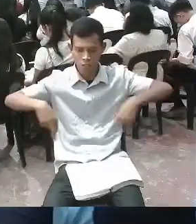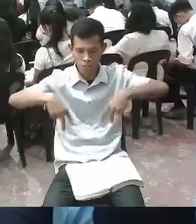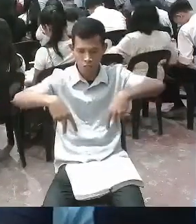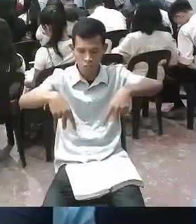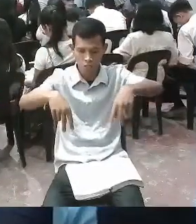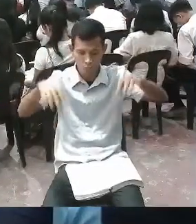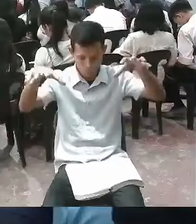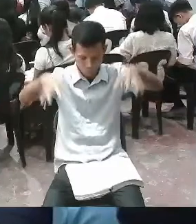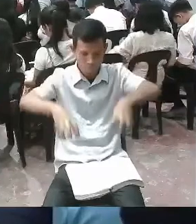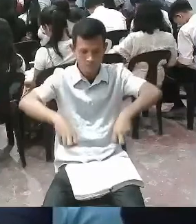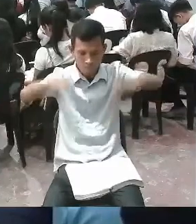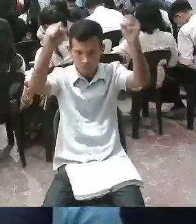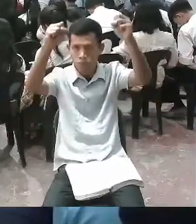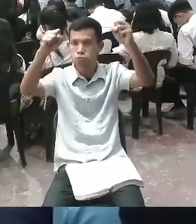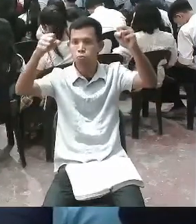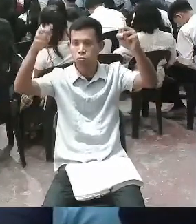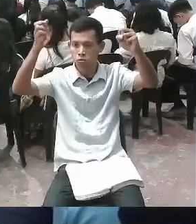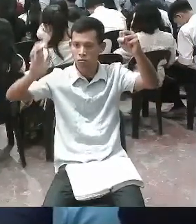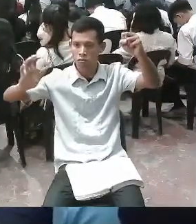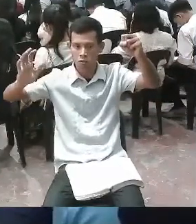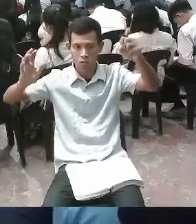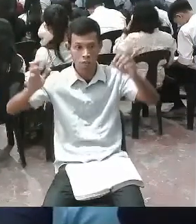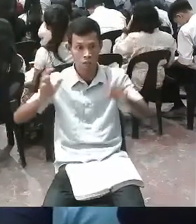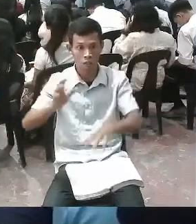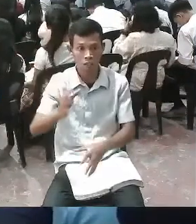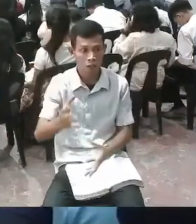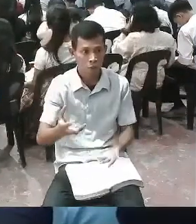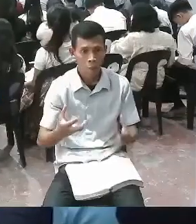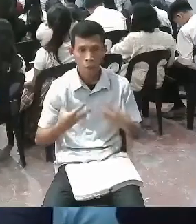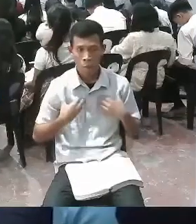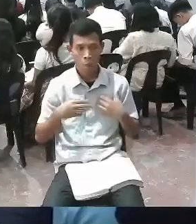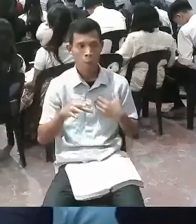So you won't ever forget